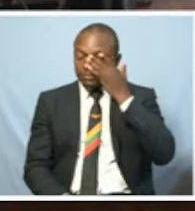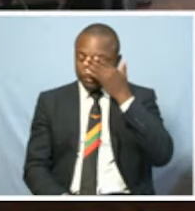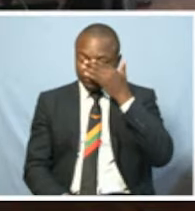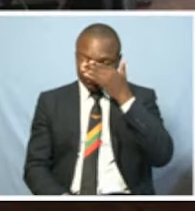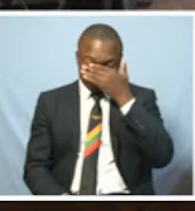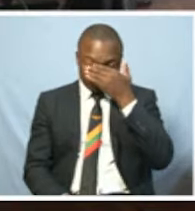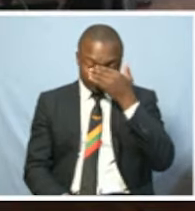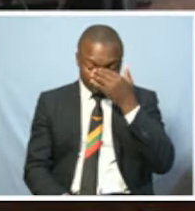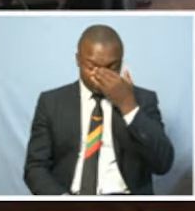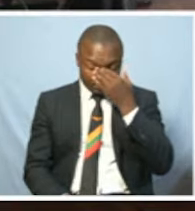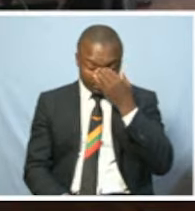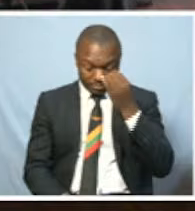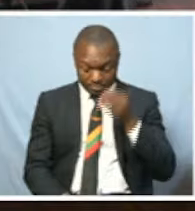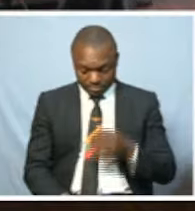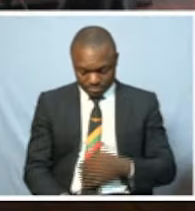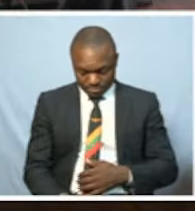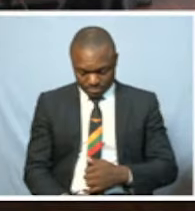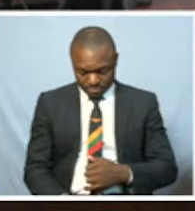Yes, here's the second page, yeah?